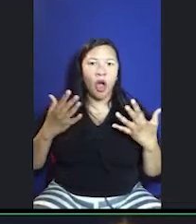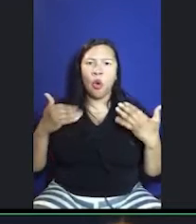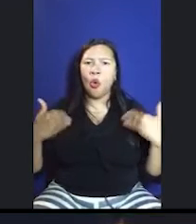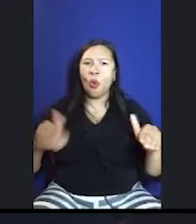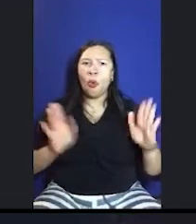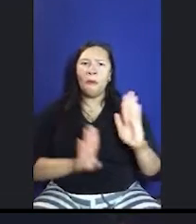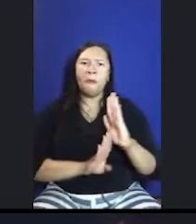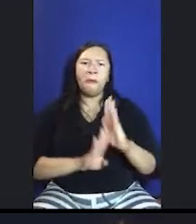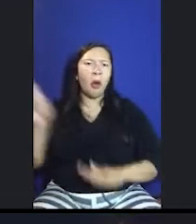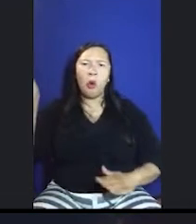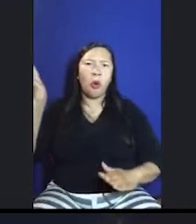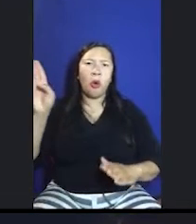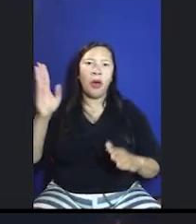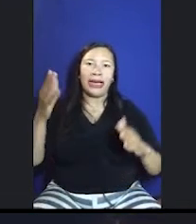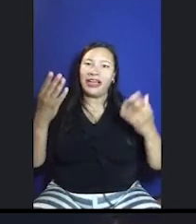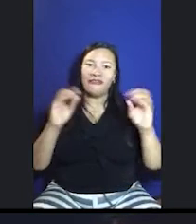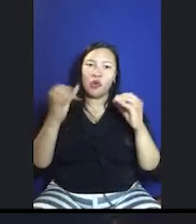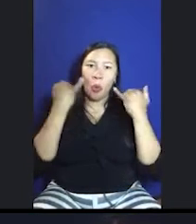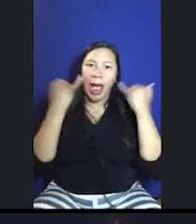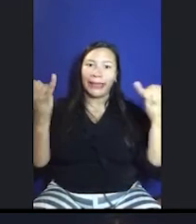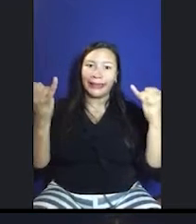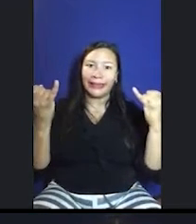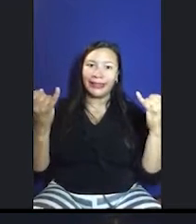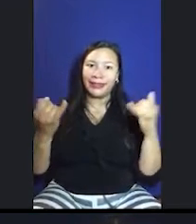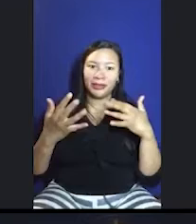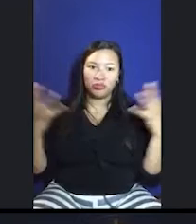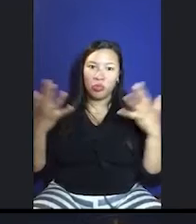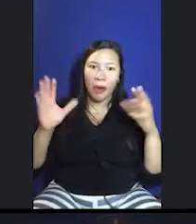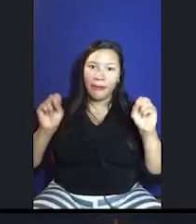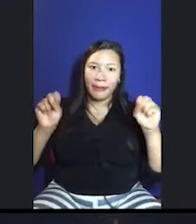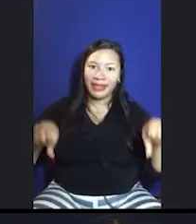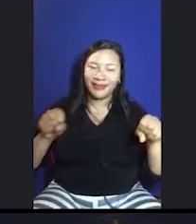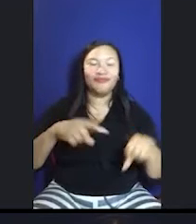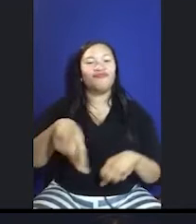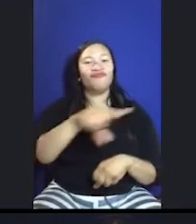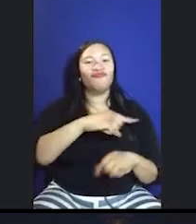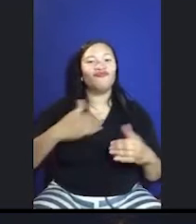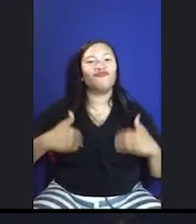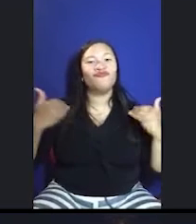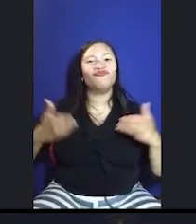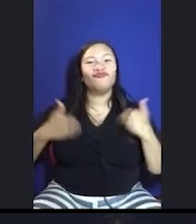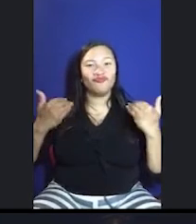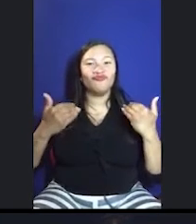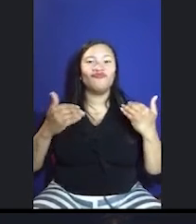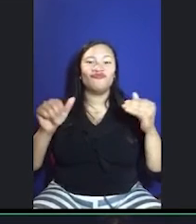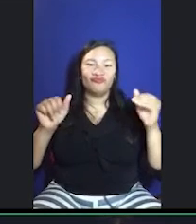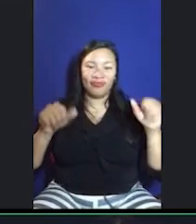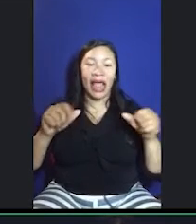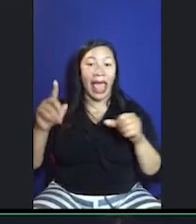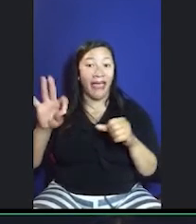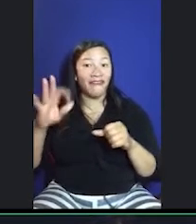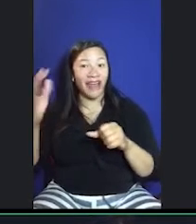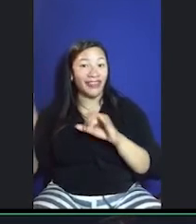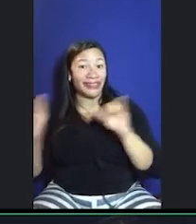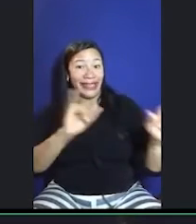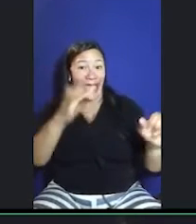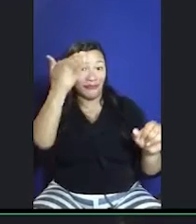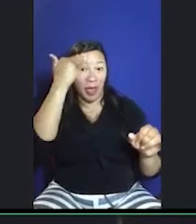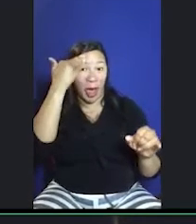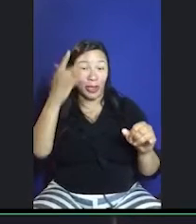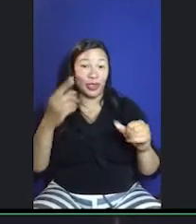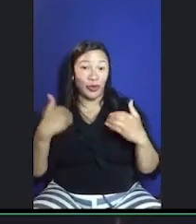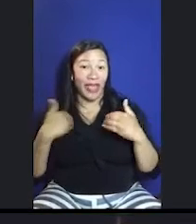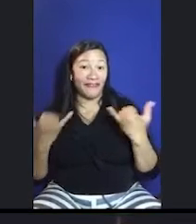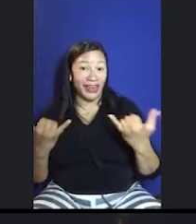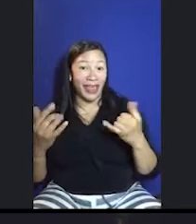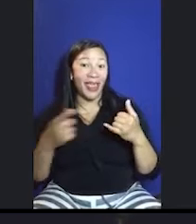right now. The potential is crazy. Having the same knowledge that you have now. Oh my Man, god. what? I wish I